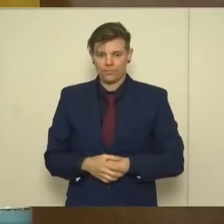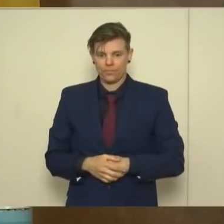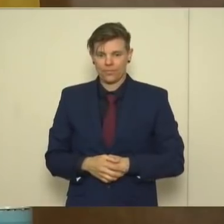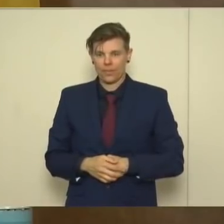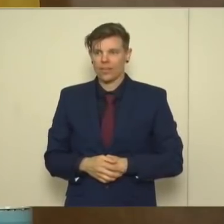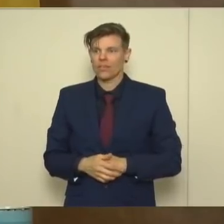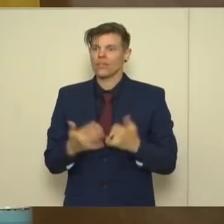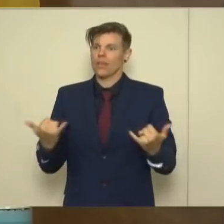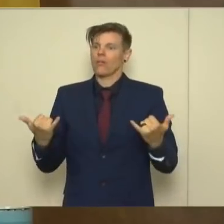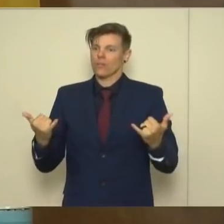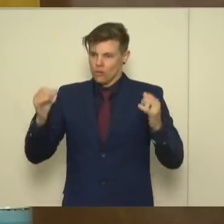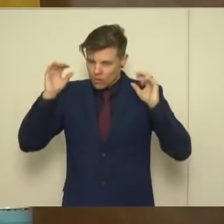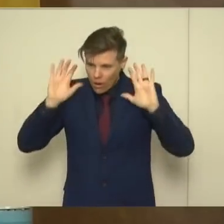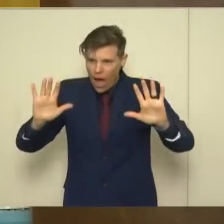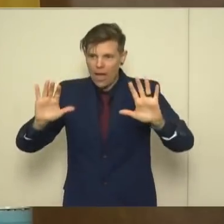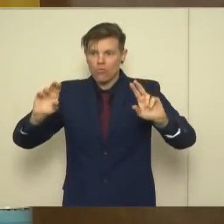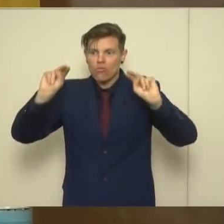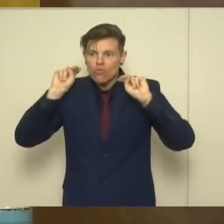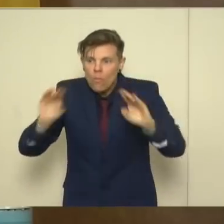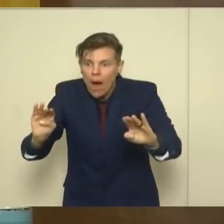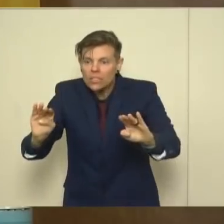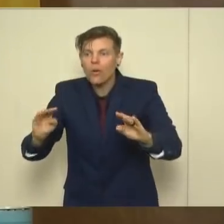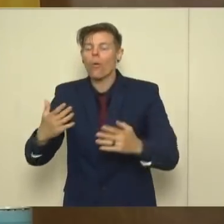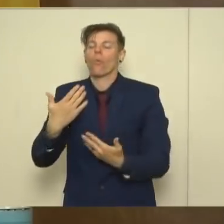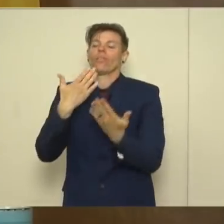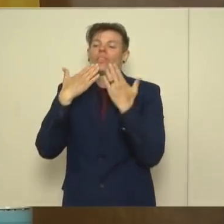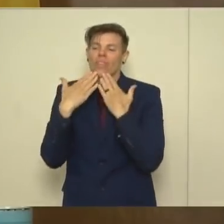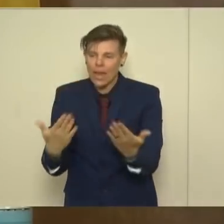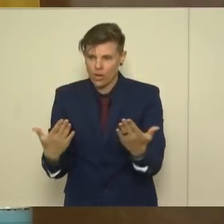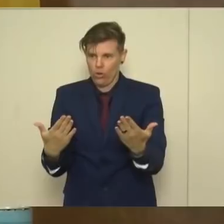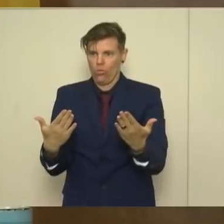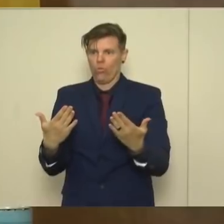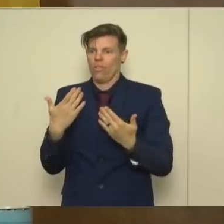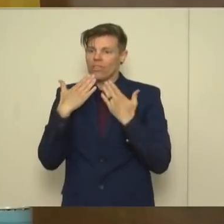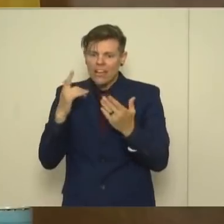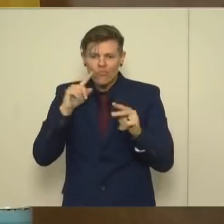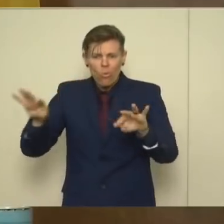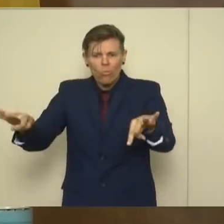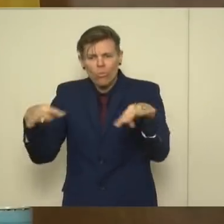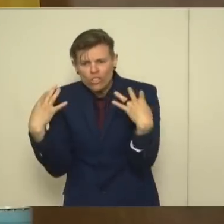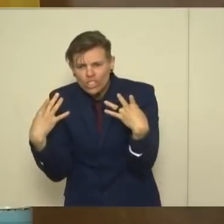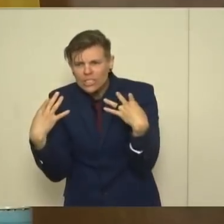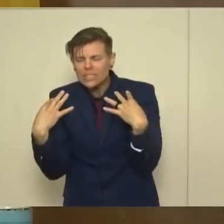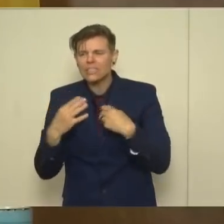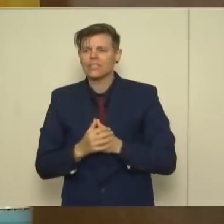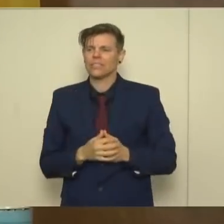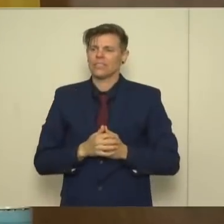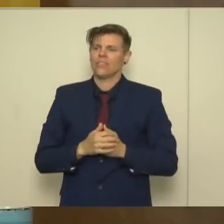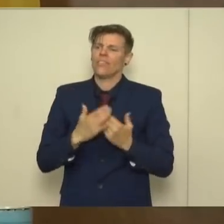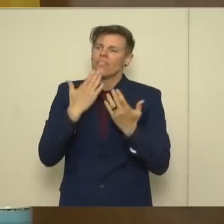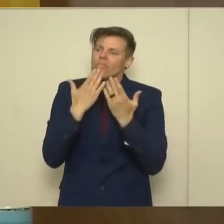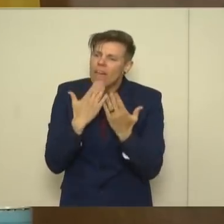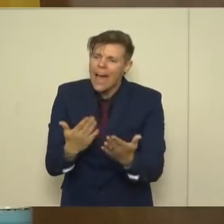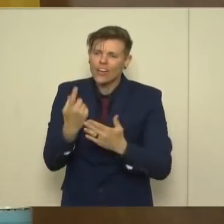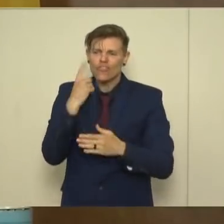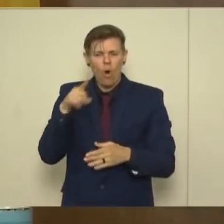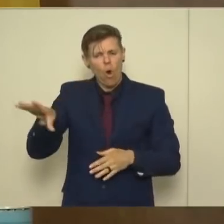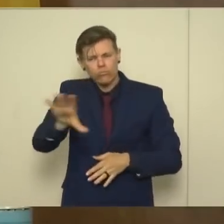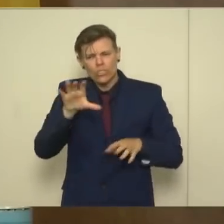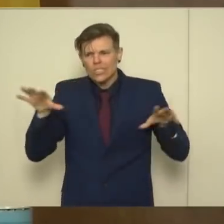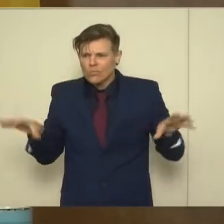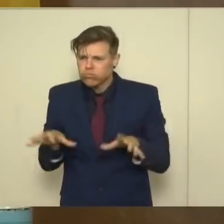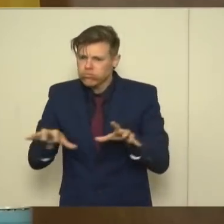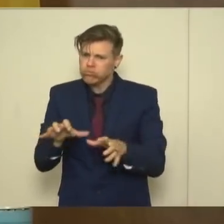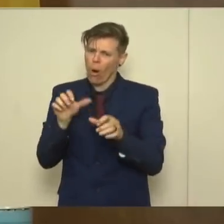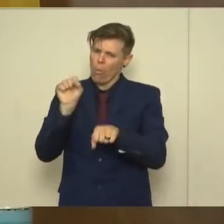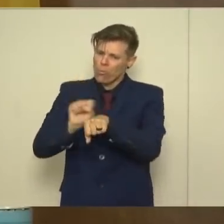All right, New Mexico, thank you. Thank you for tuning in. Thank you for delivering on your hard work.